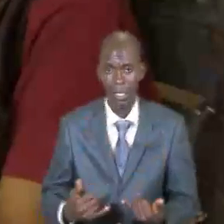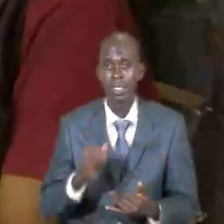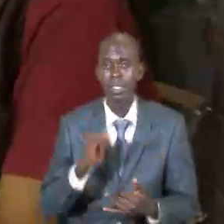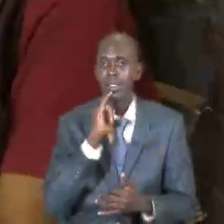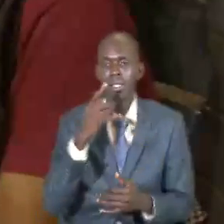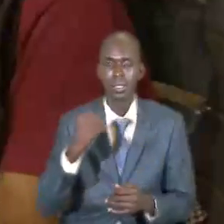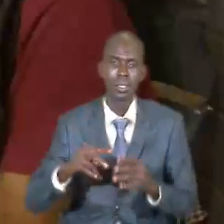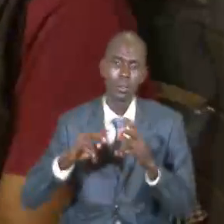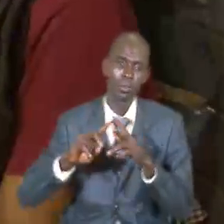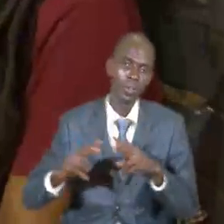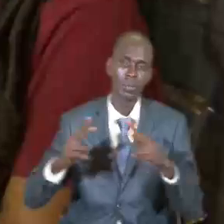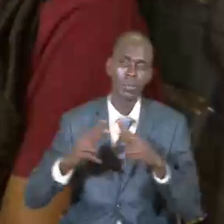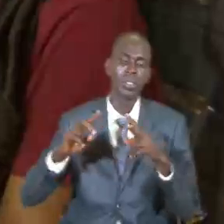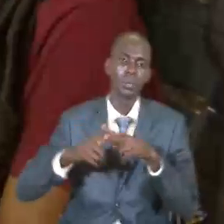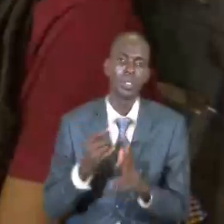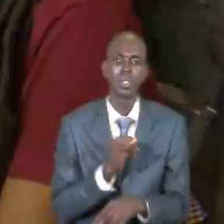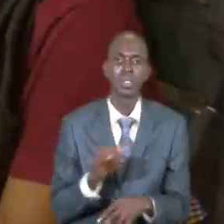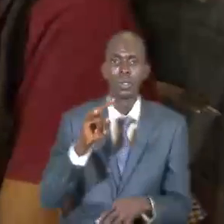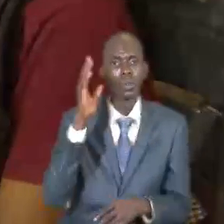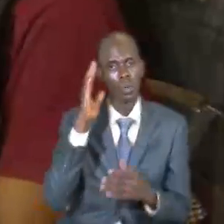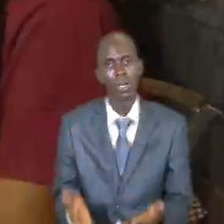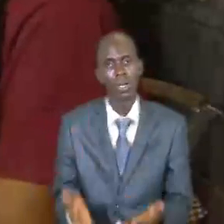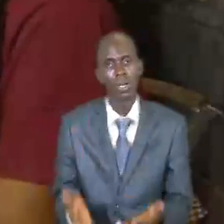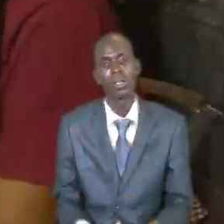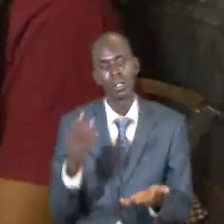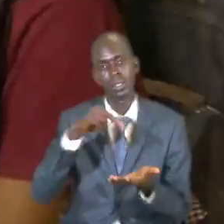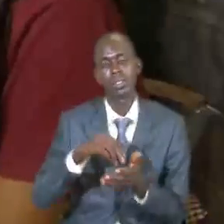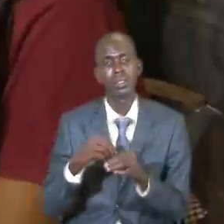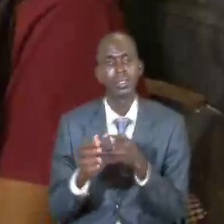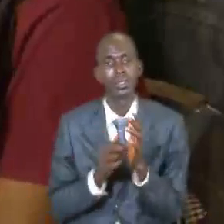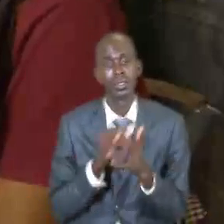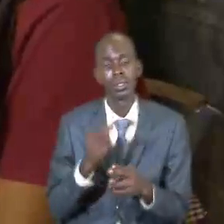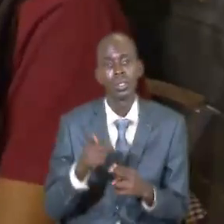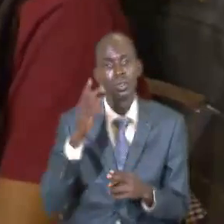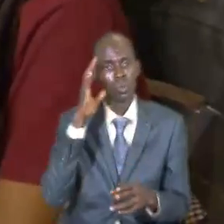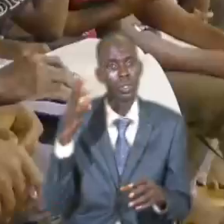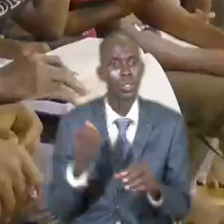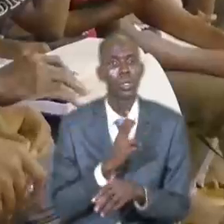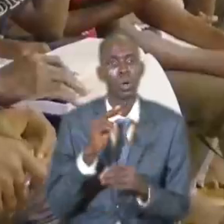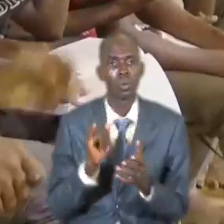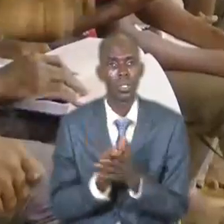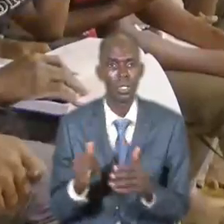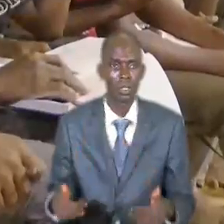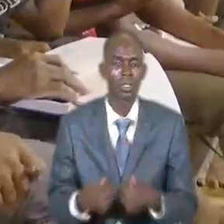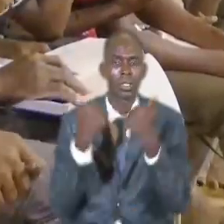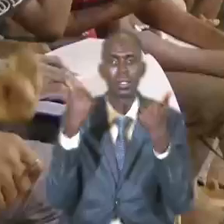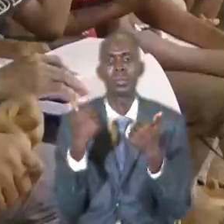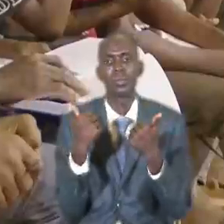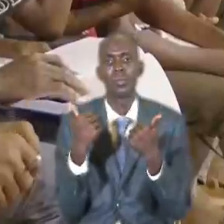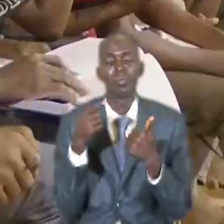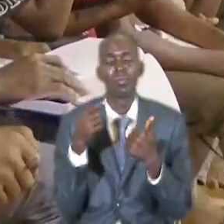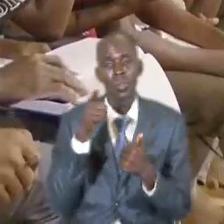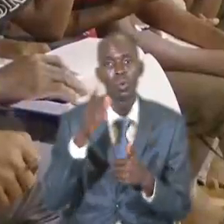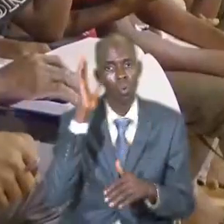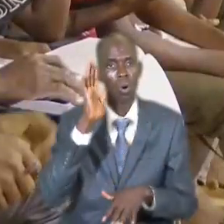You will rise. You'll take up that challenge. You will walk. I